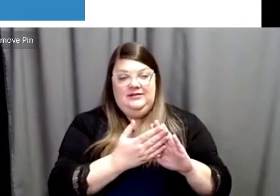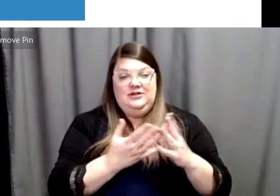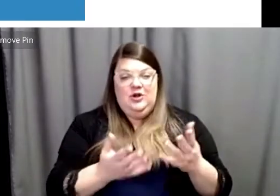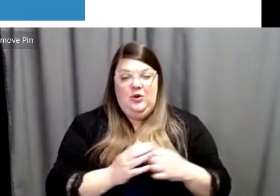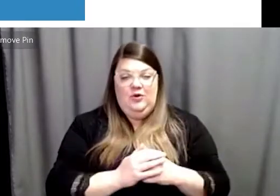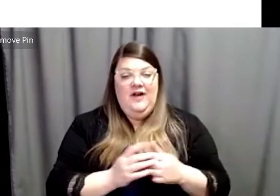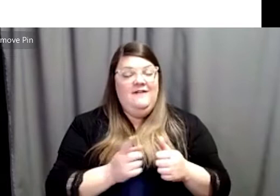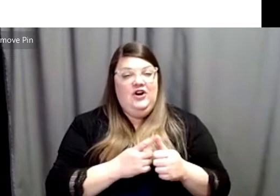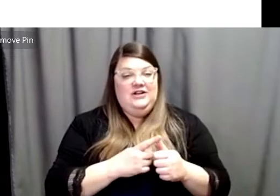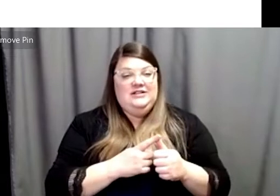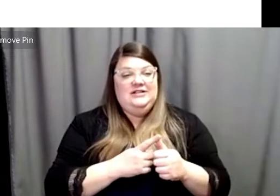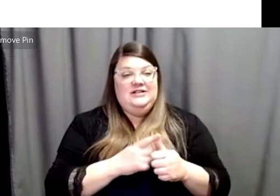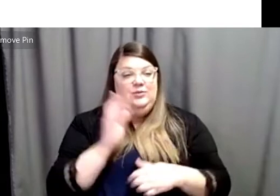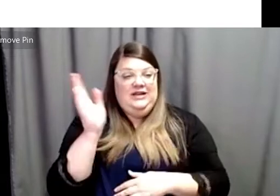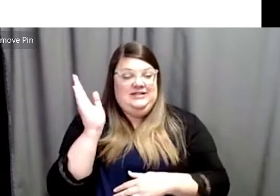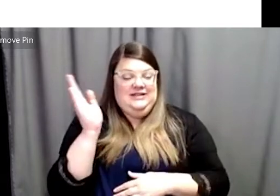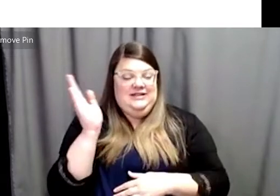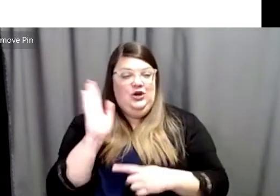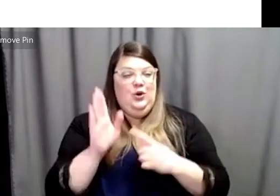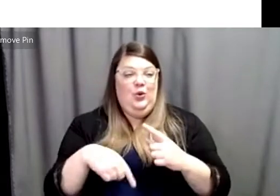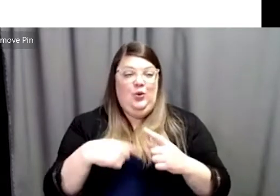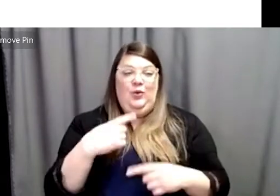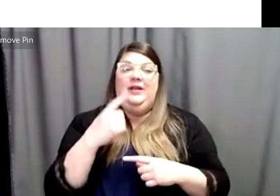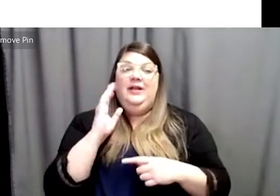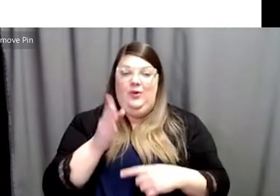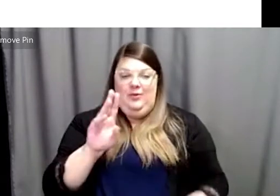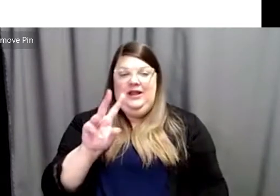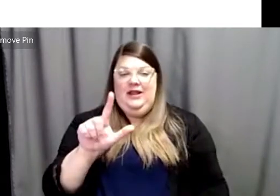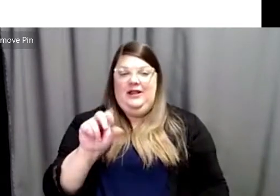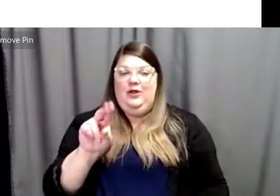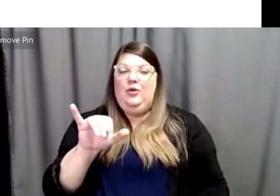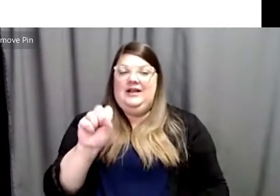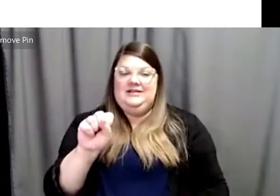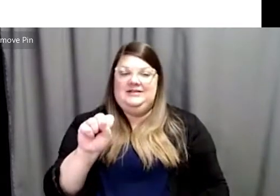our first presentation will be Louis.